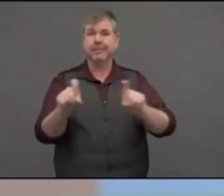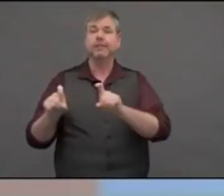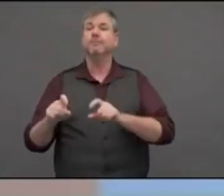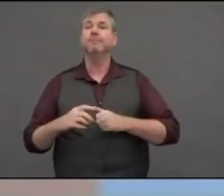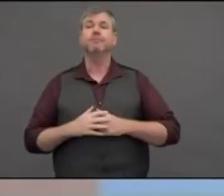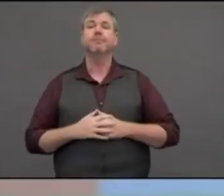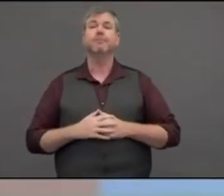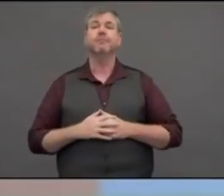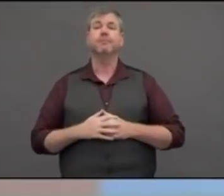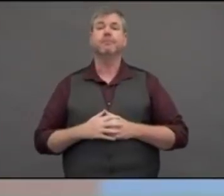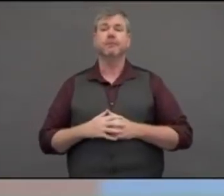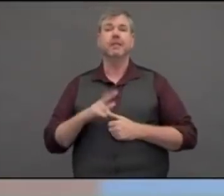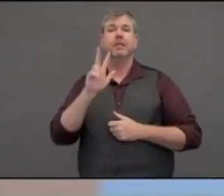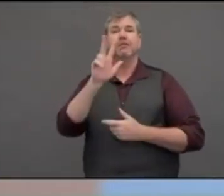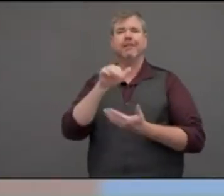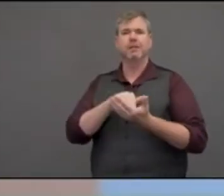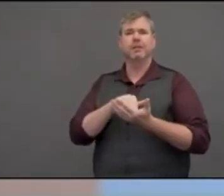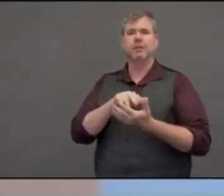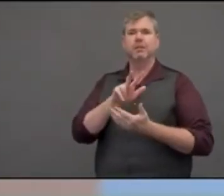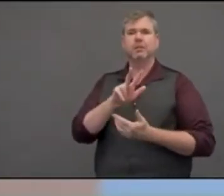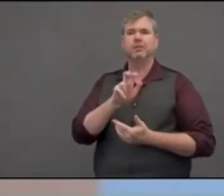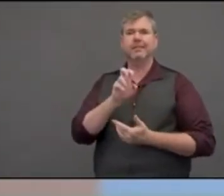3,243, Sutter